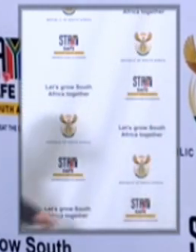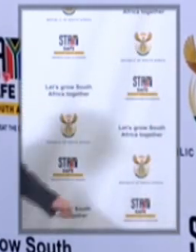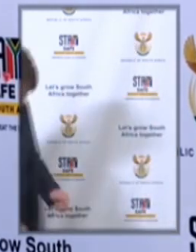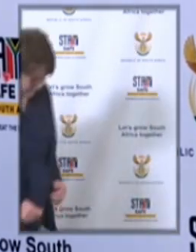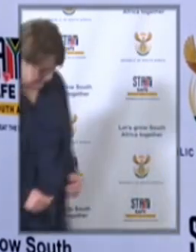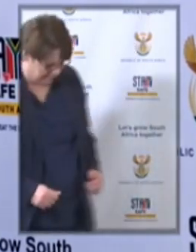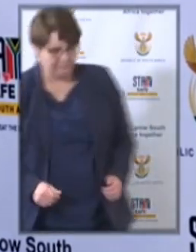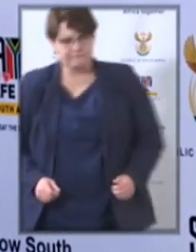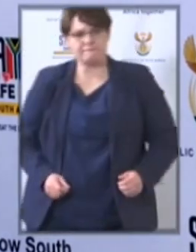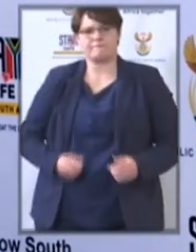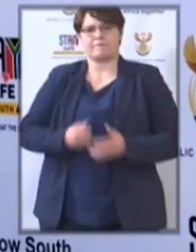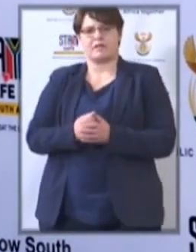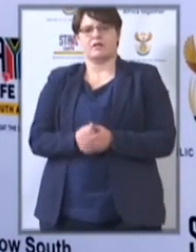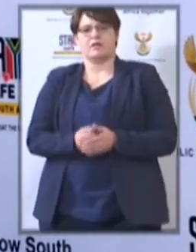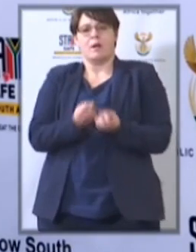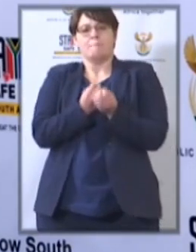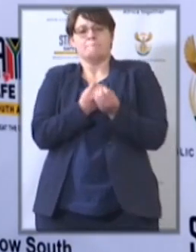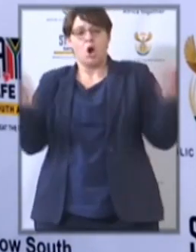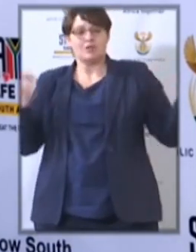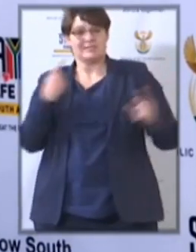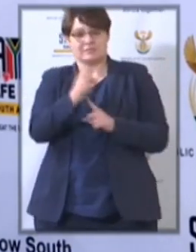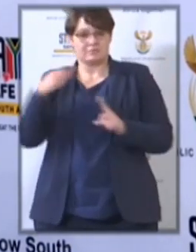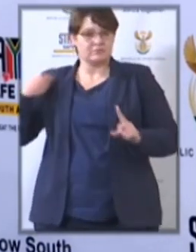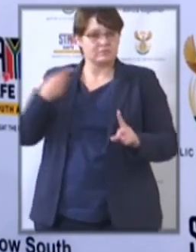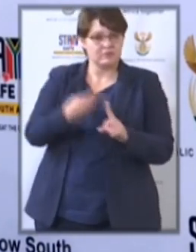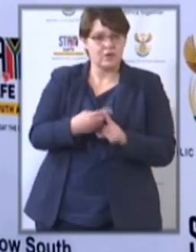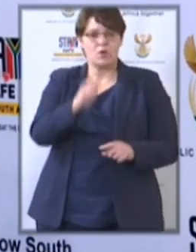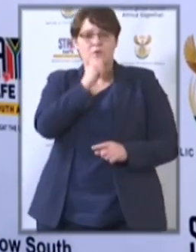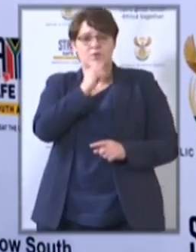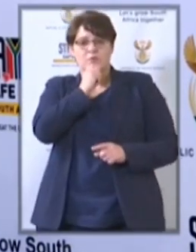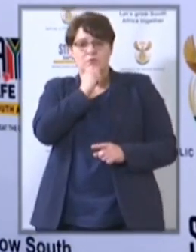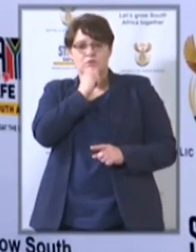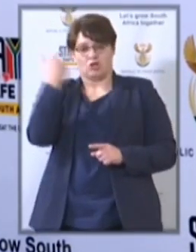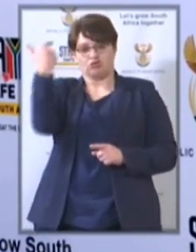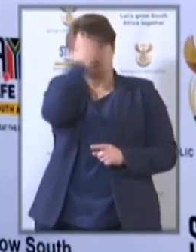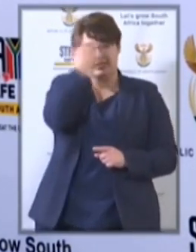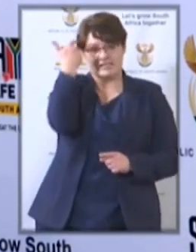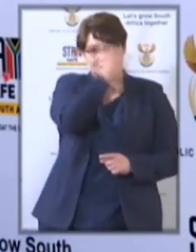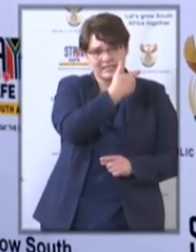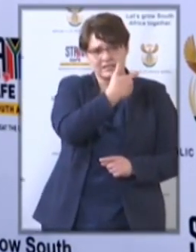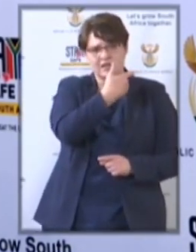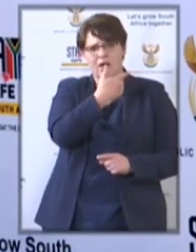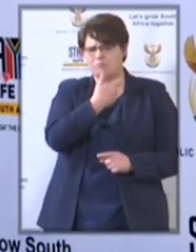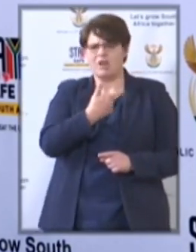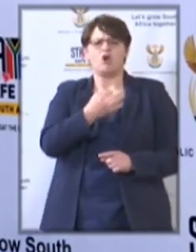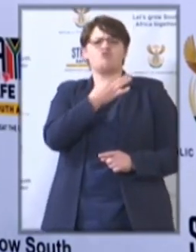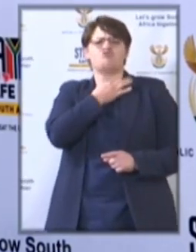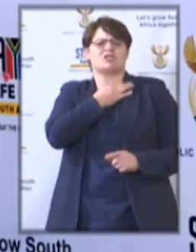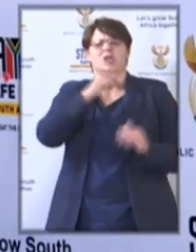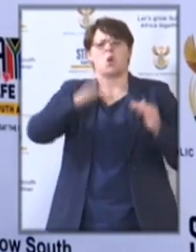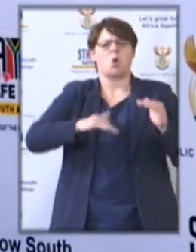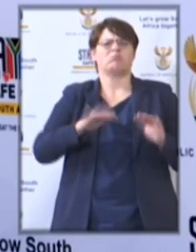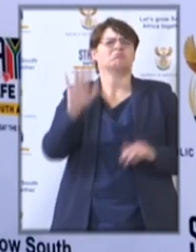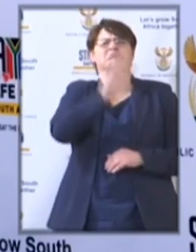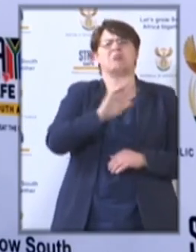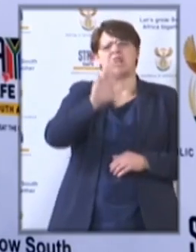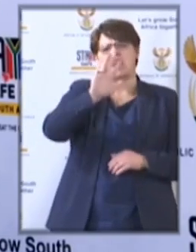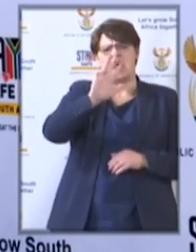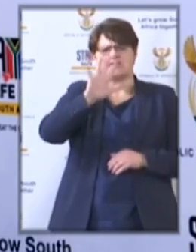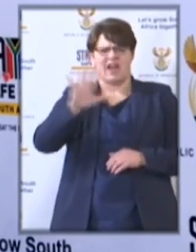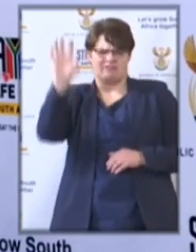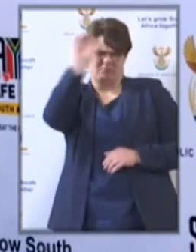overwhelming majority of those who have used this screening are in the low risk category, about